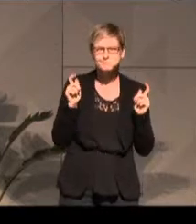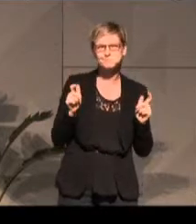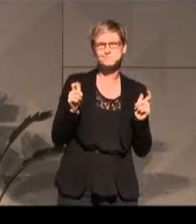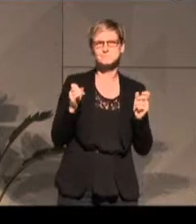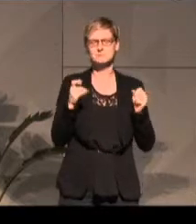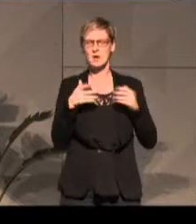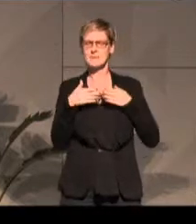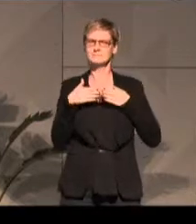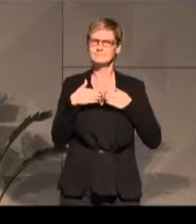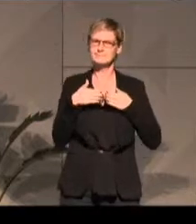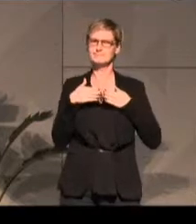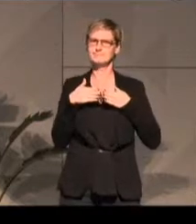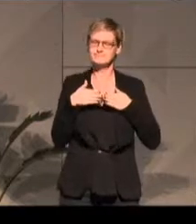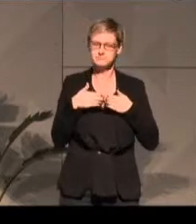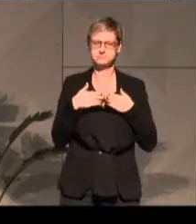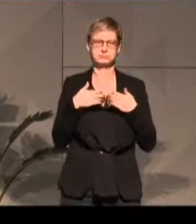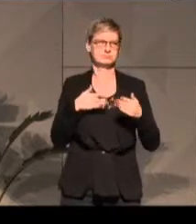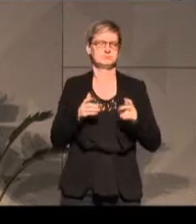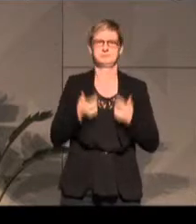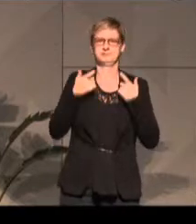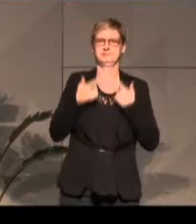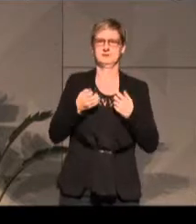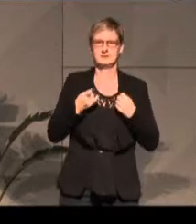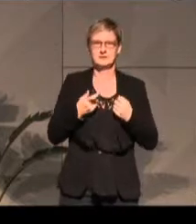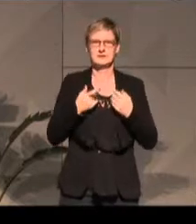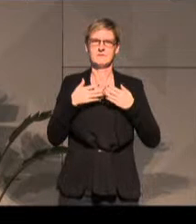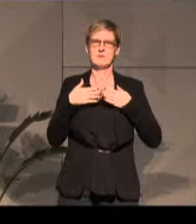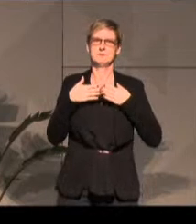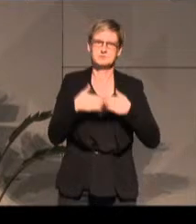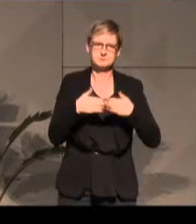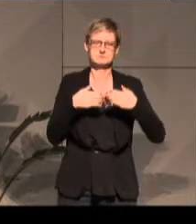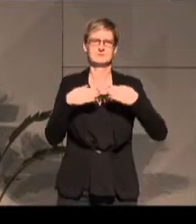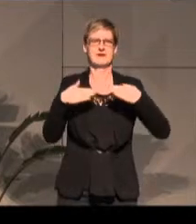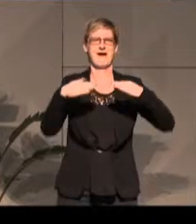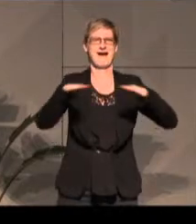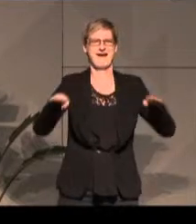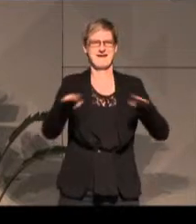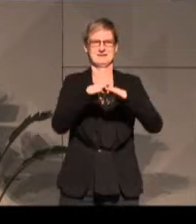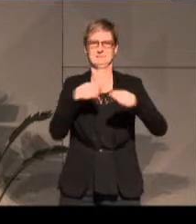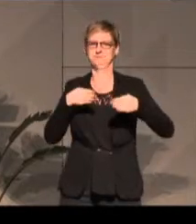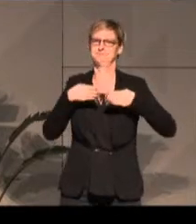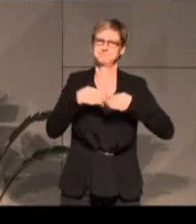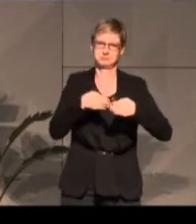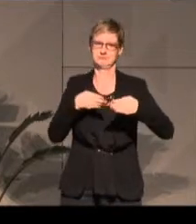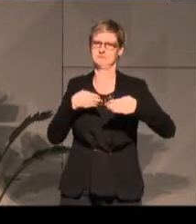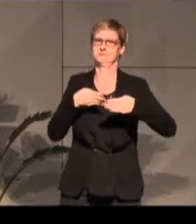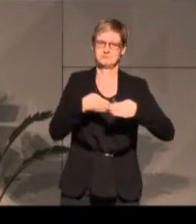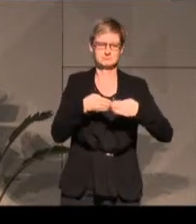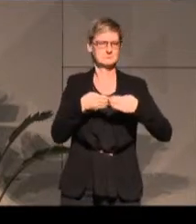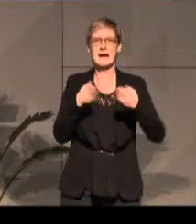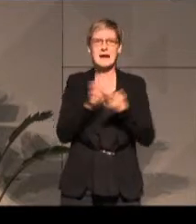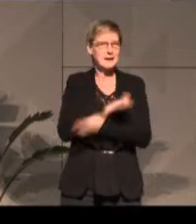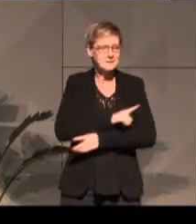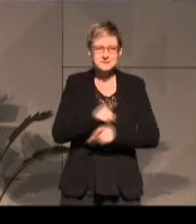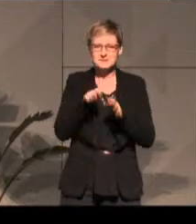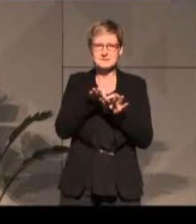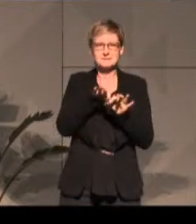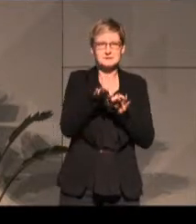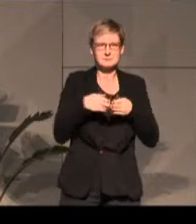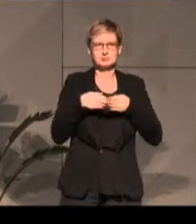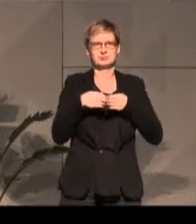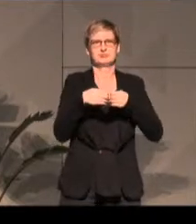can't get in there because of the thickness of the ice. We can't try to ram the ice as much as we